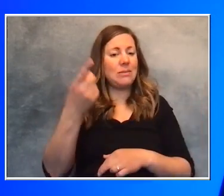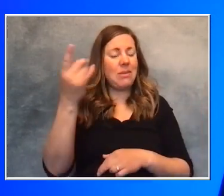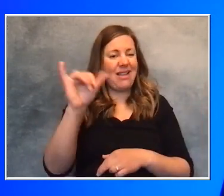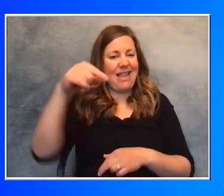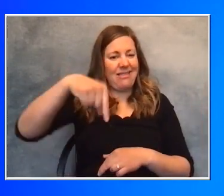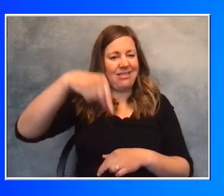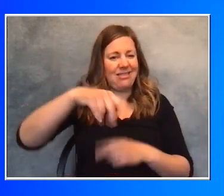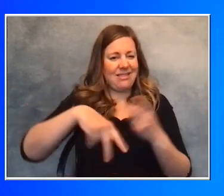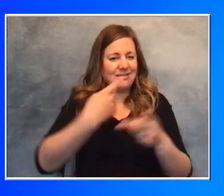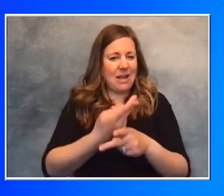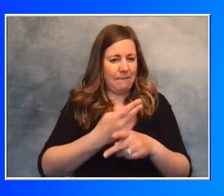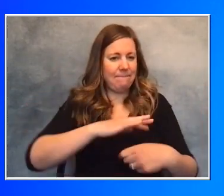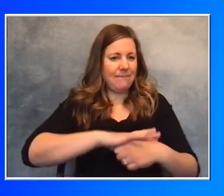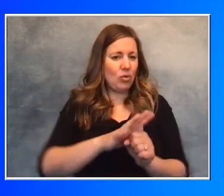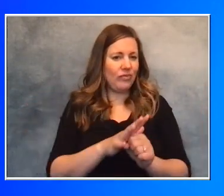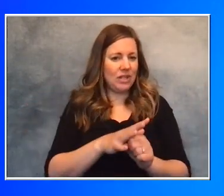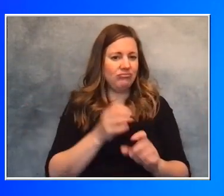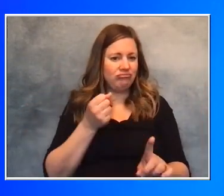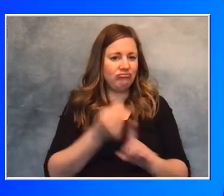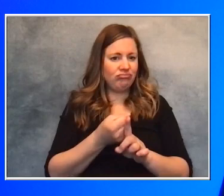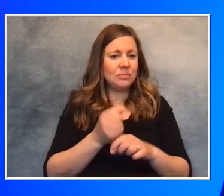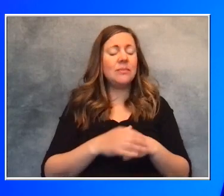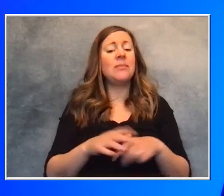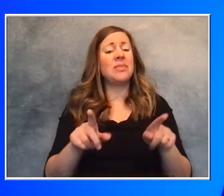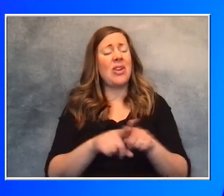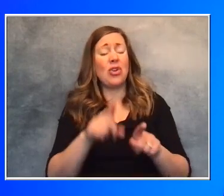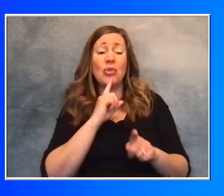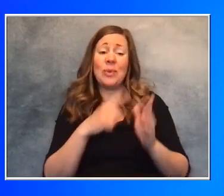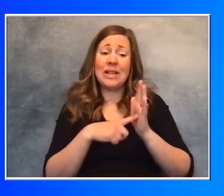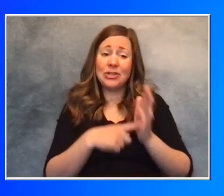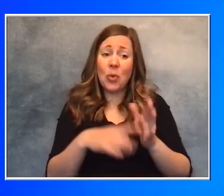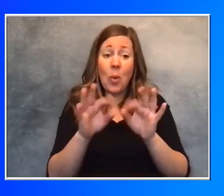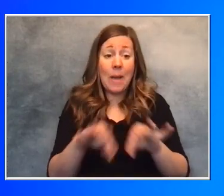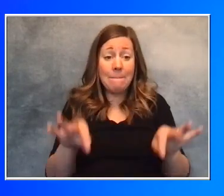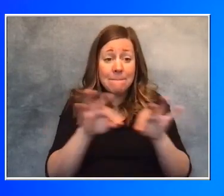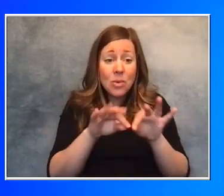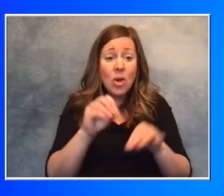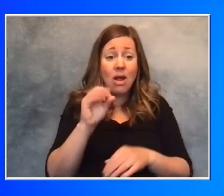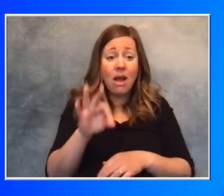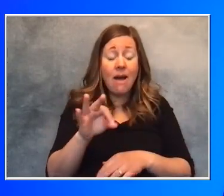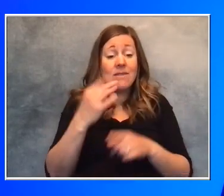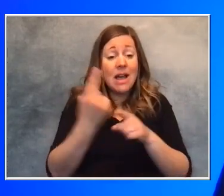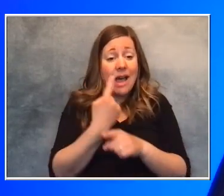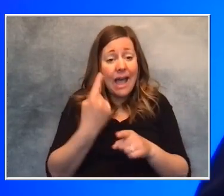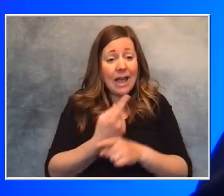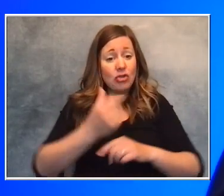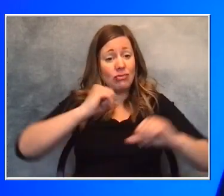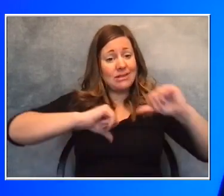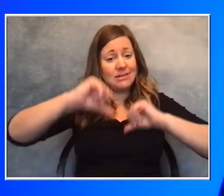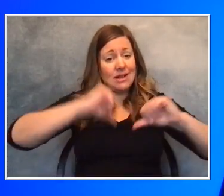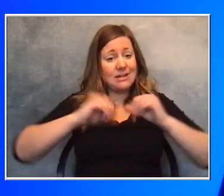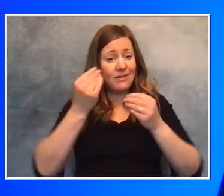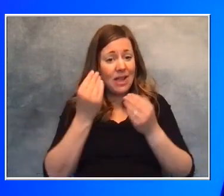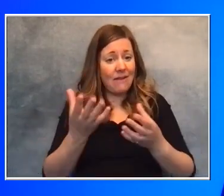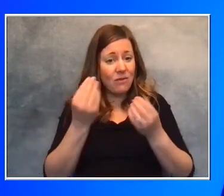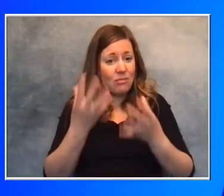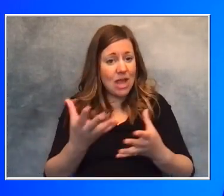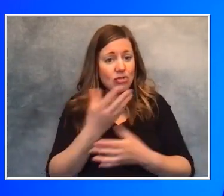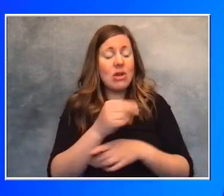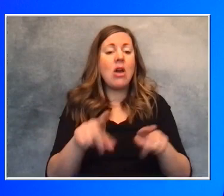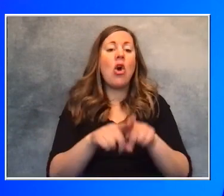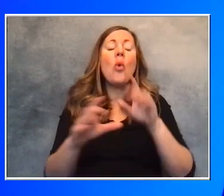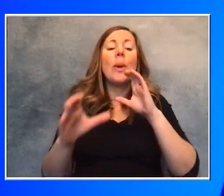pandemic. I also think it highlights the importance of accurate scientific information and the communication of